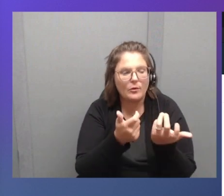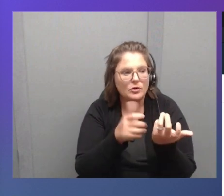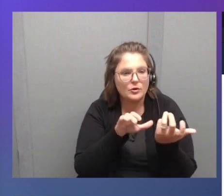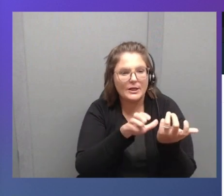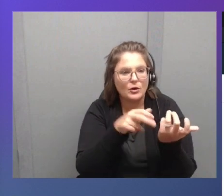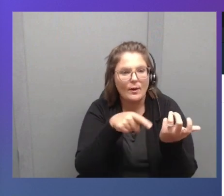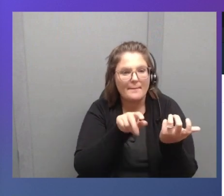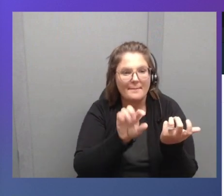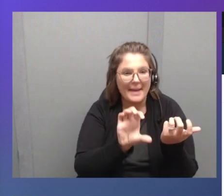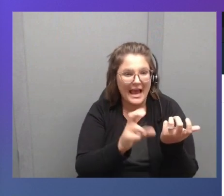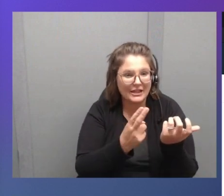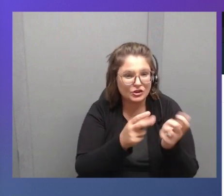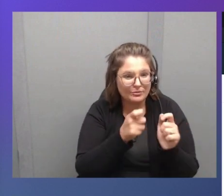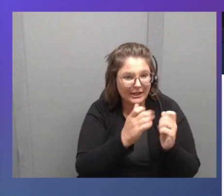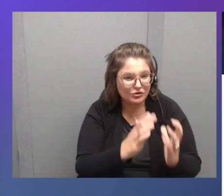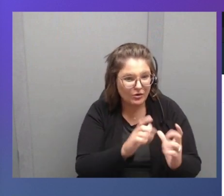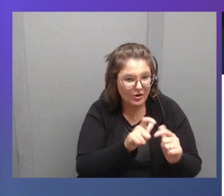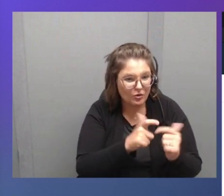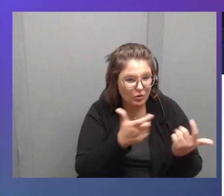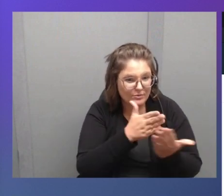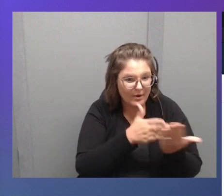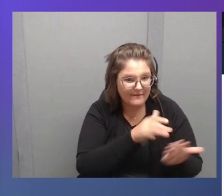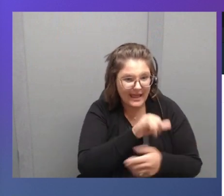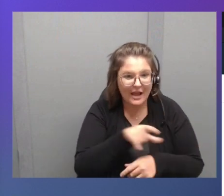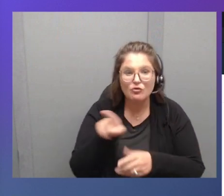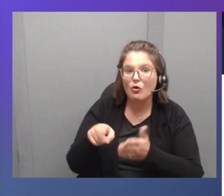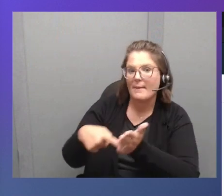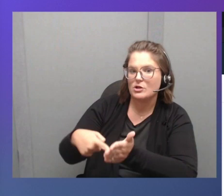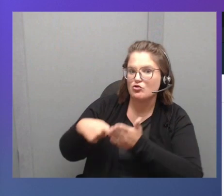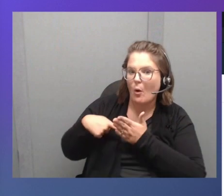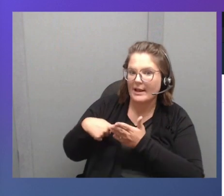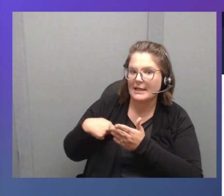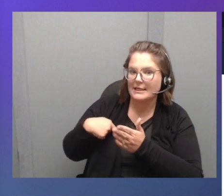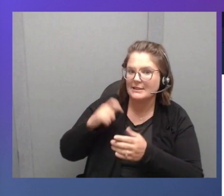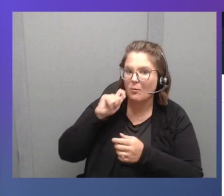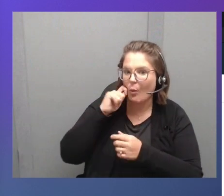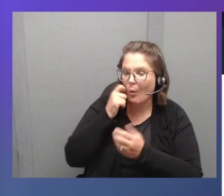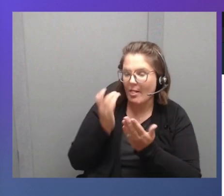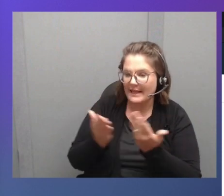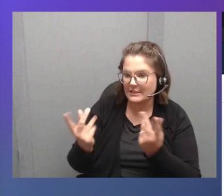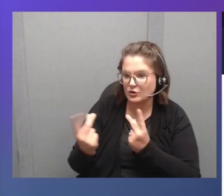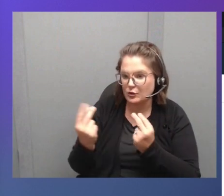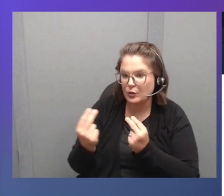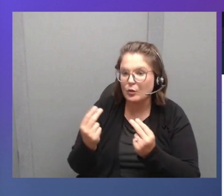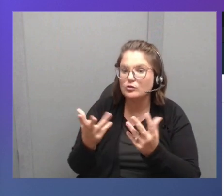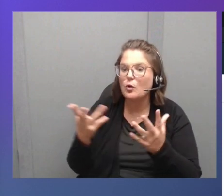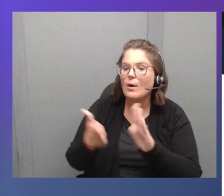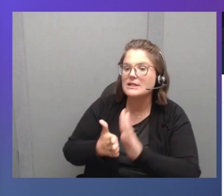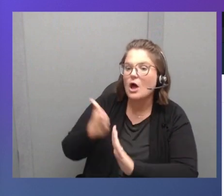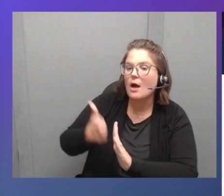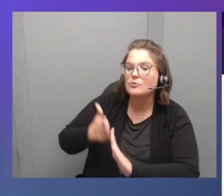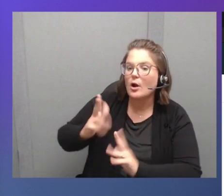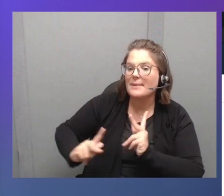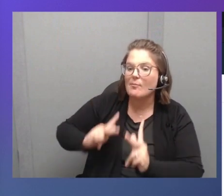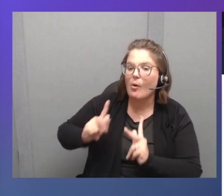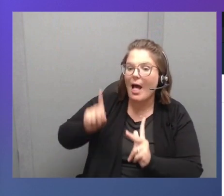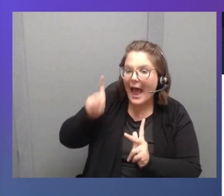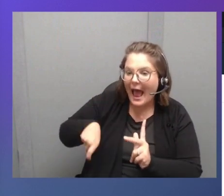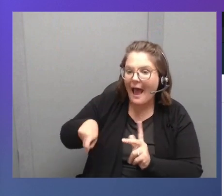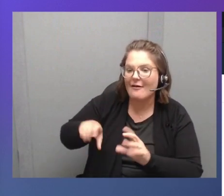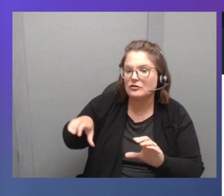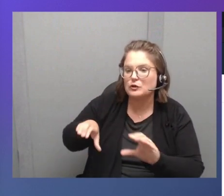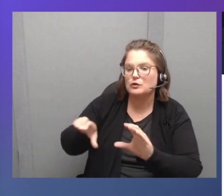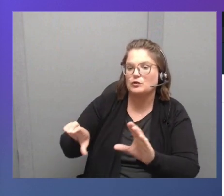going to be a big part of that? Well, yeah, you've been showing us some cool things to do. So let's talk about what the operations folks actually have to do, that